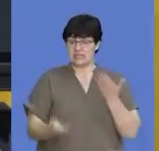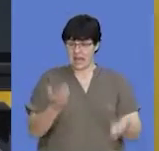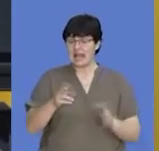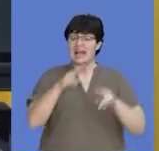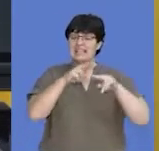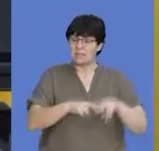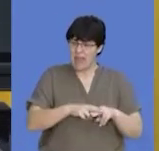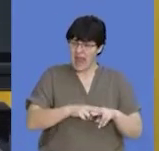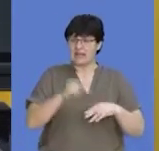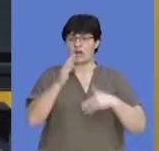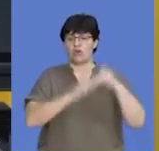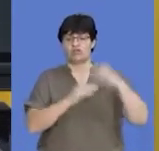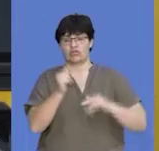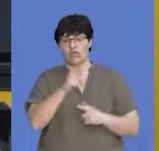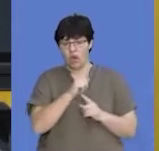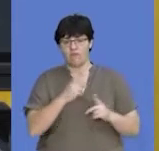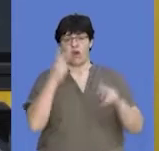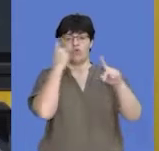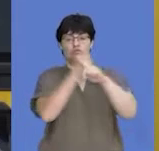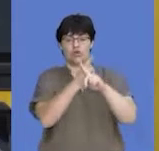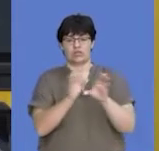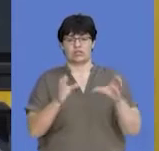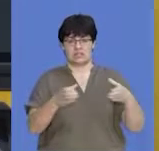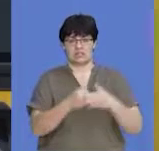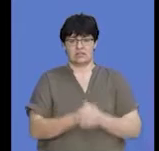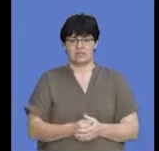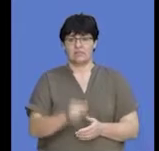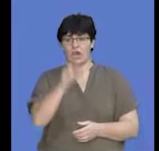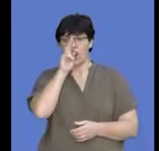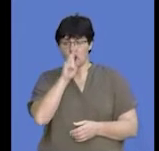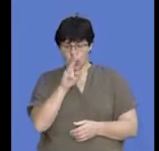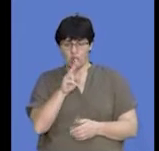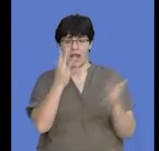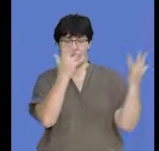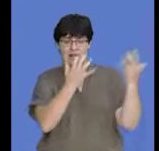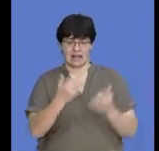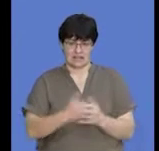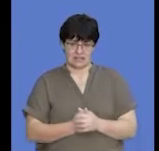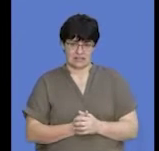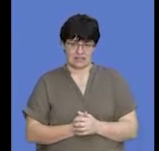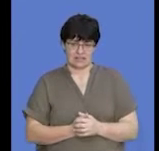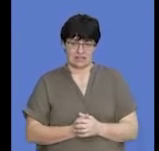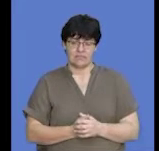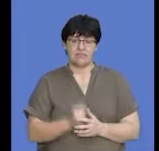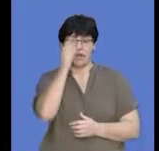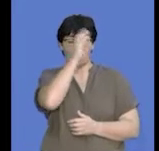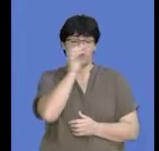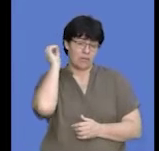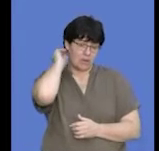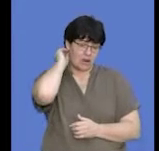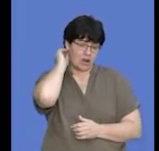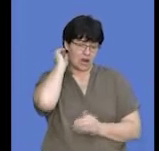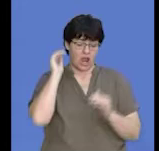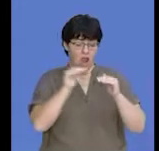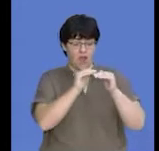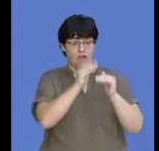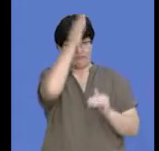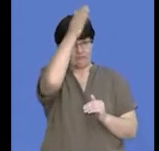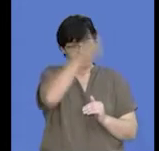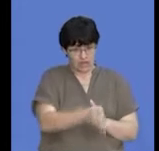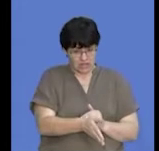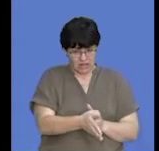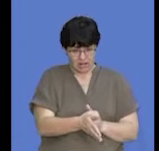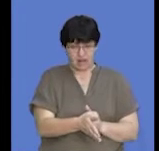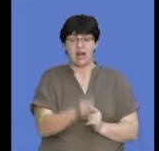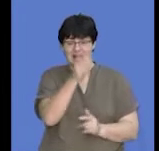on the construct of your cross-section. Let's look at this calculation in detail. Remember that vertical exaggeration